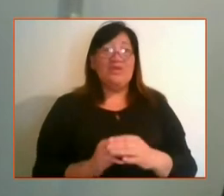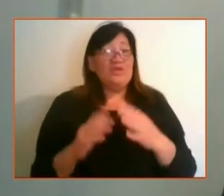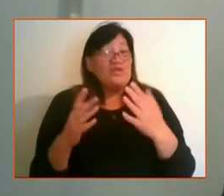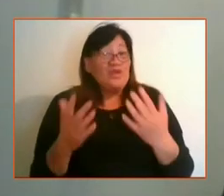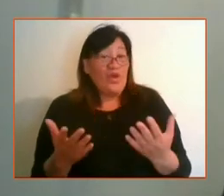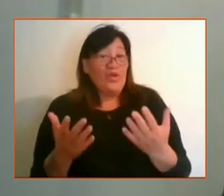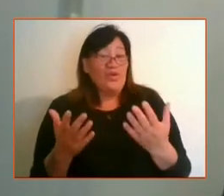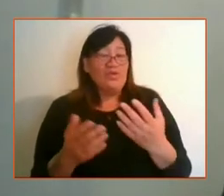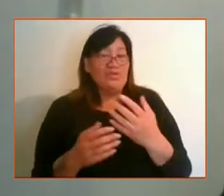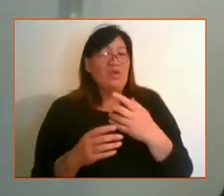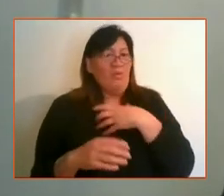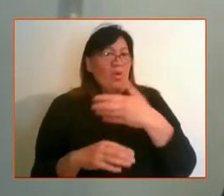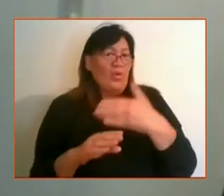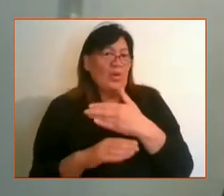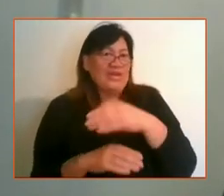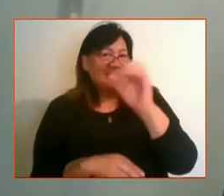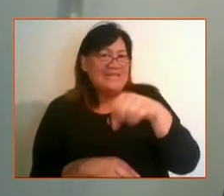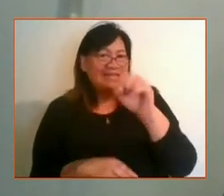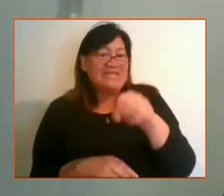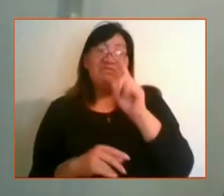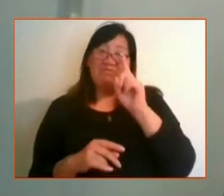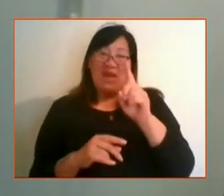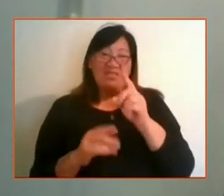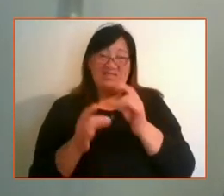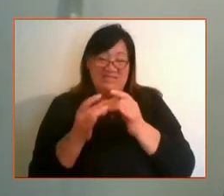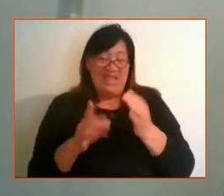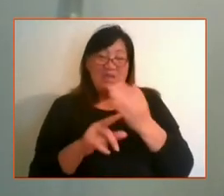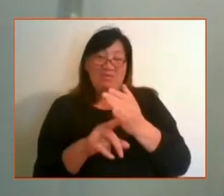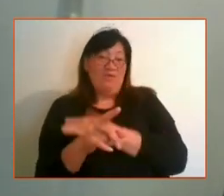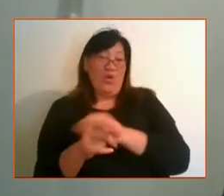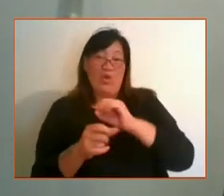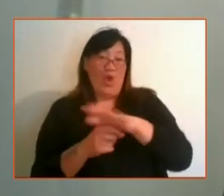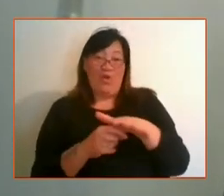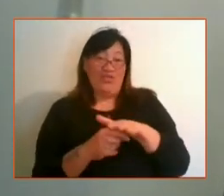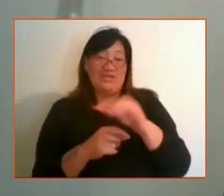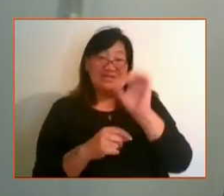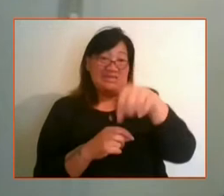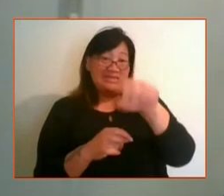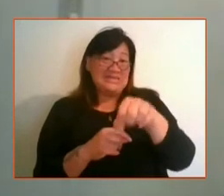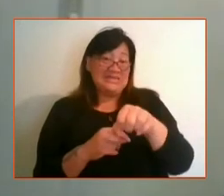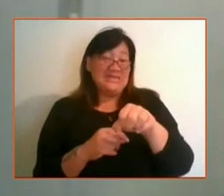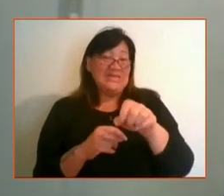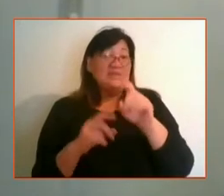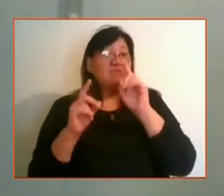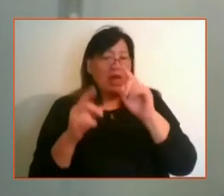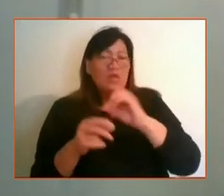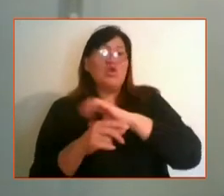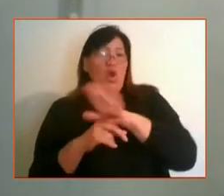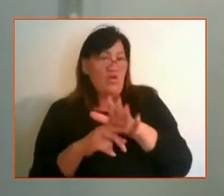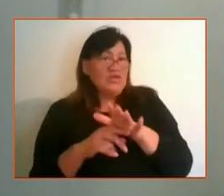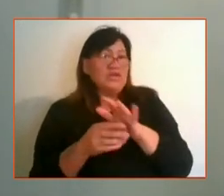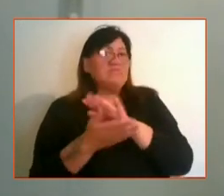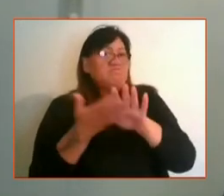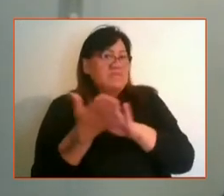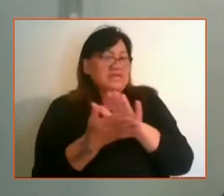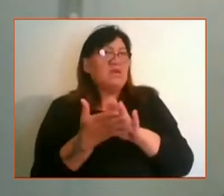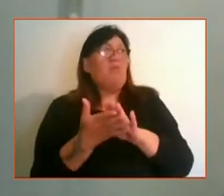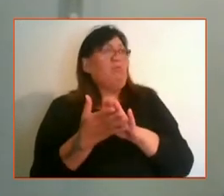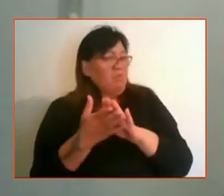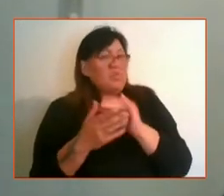do, but the work is underway. It was underway pre-COVID, I have to say, Miriama, but COVID has presented us with an opportunity